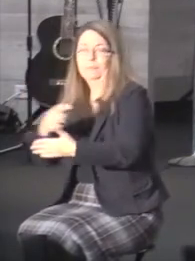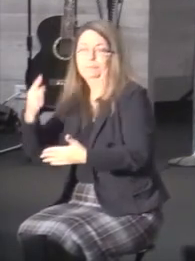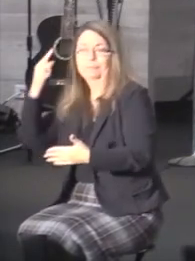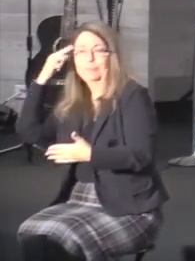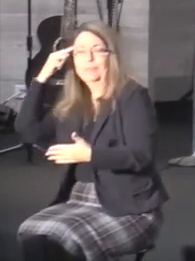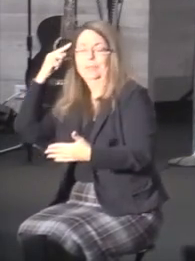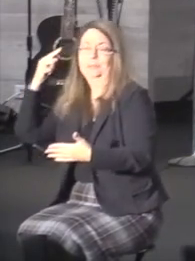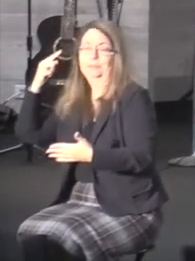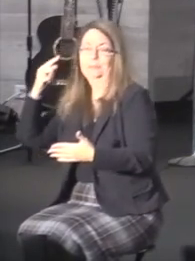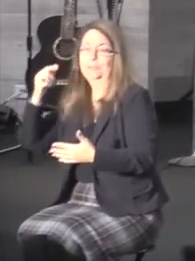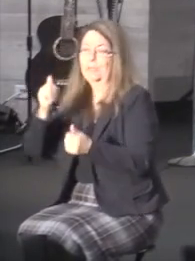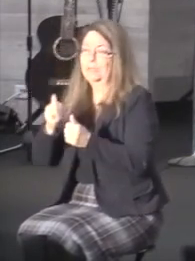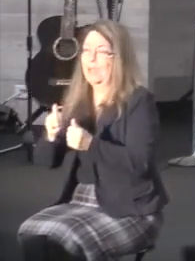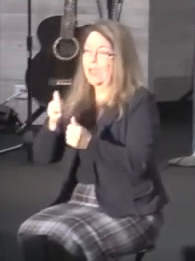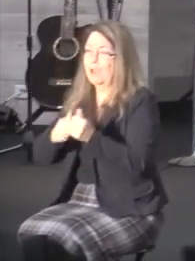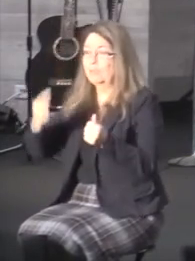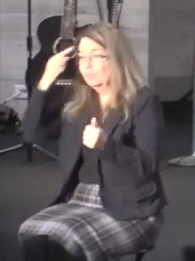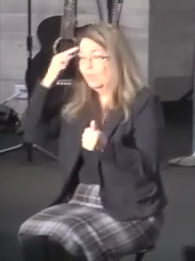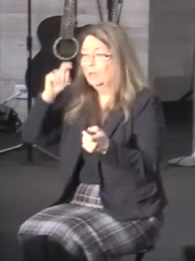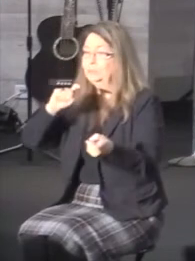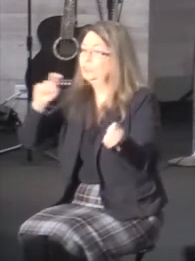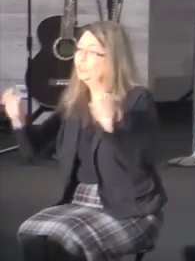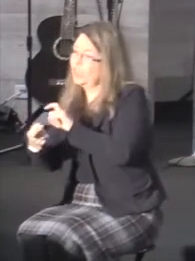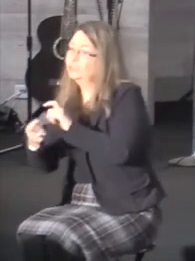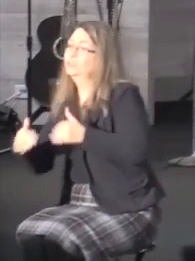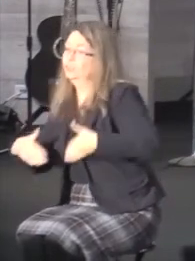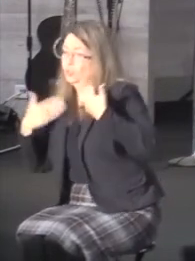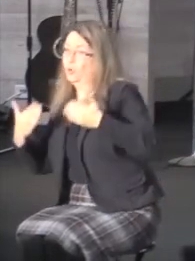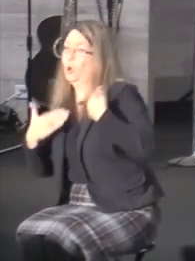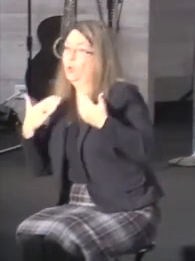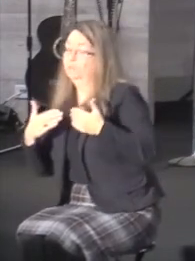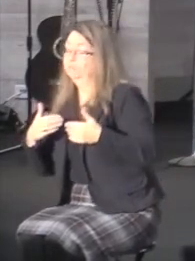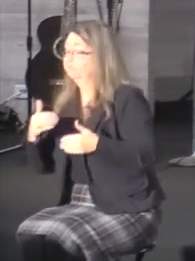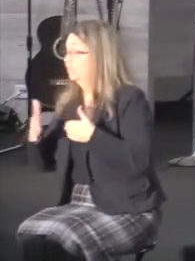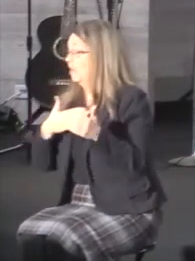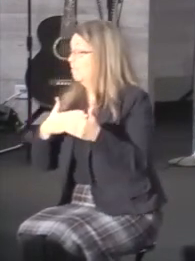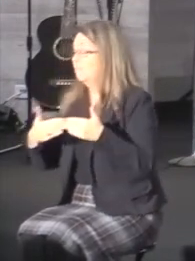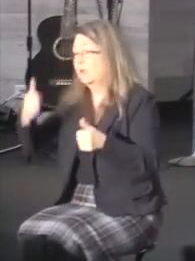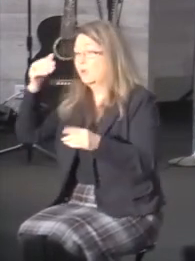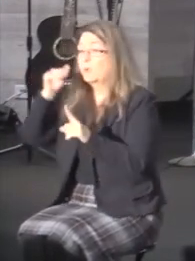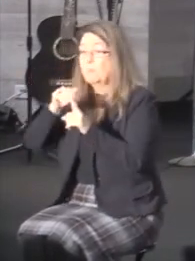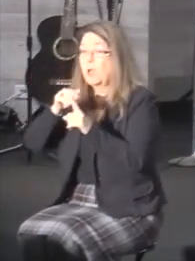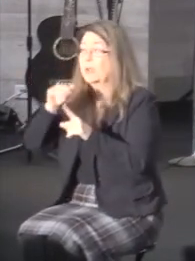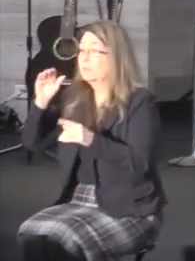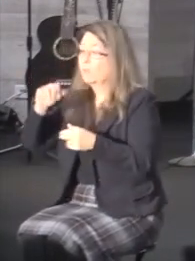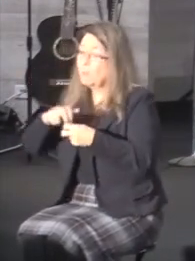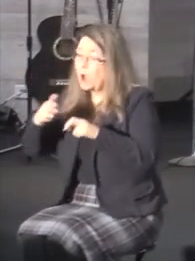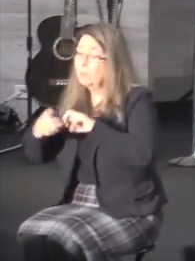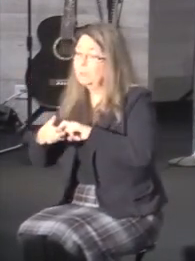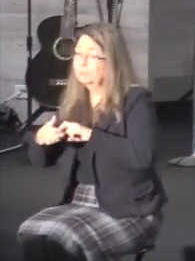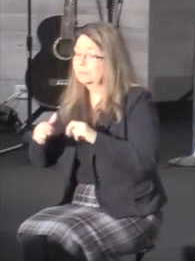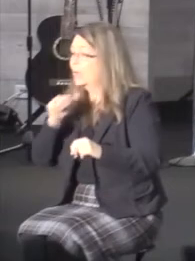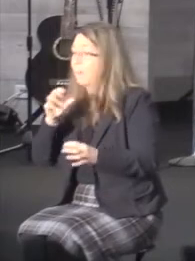at Philippi, and he was able to turn it into joy. Even when he was reminded of their problems, even when he was reminded of their deficiencies.